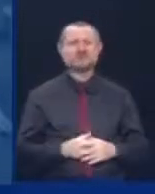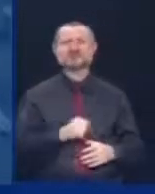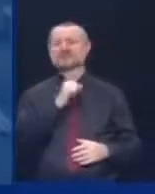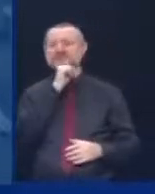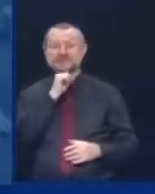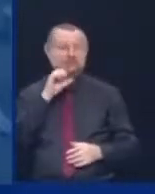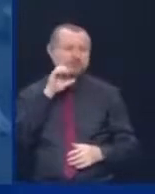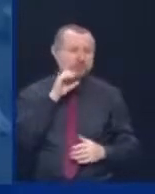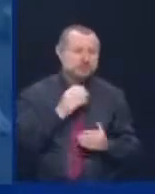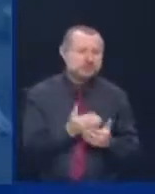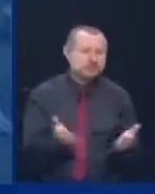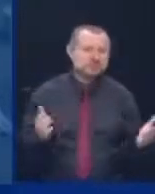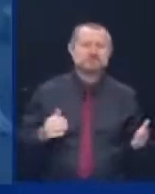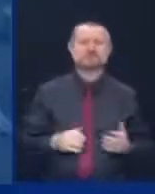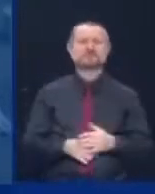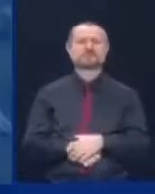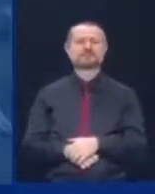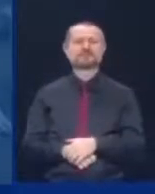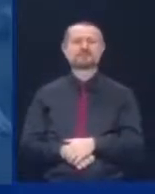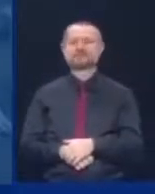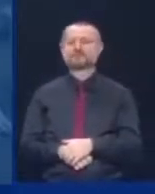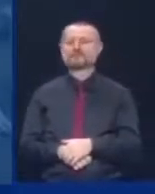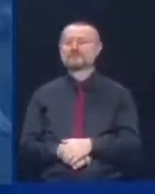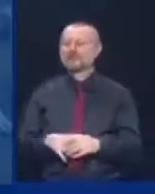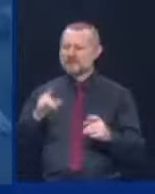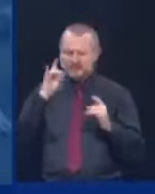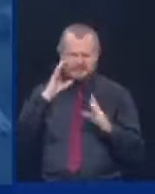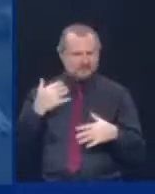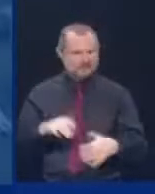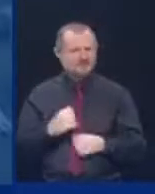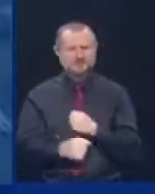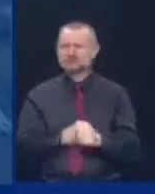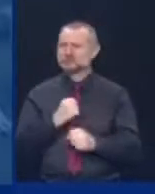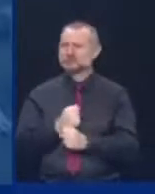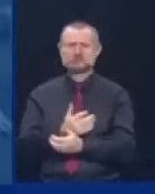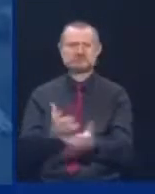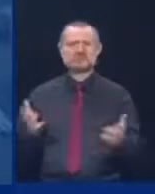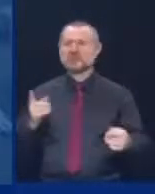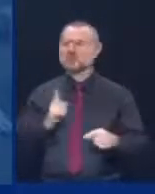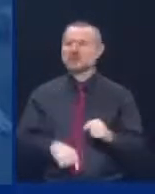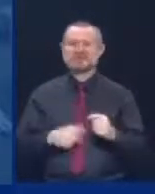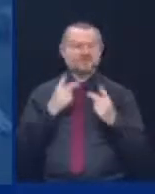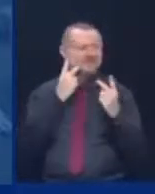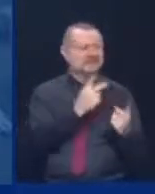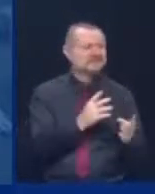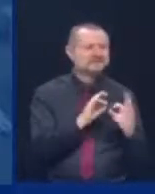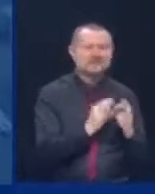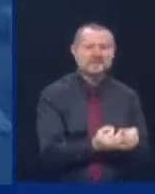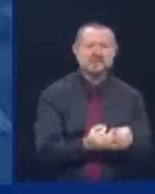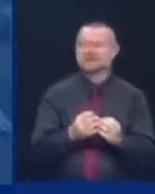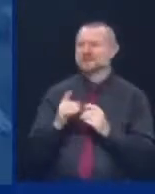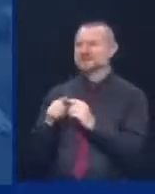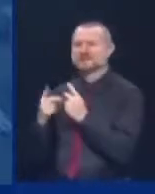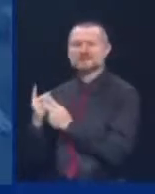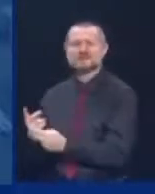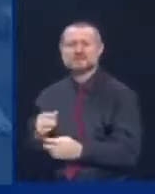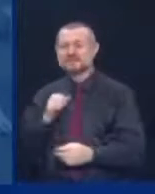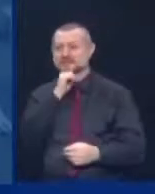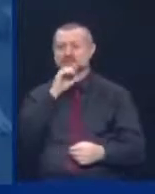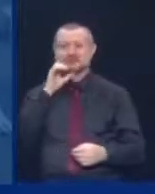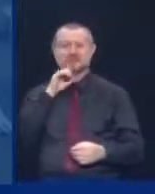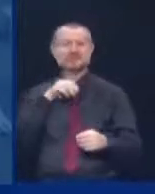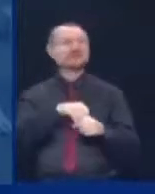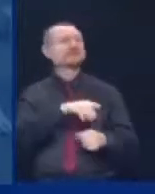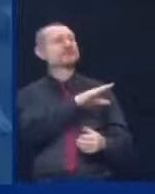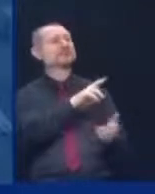citizens who had the worst year, who couldn't see their family, who were in nursing homes with no visitation,